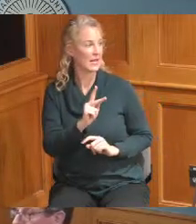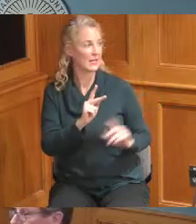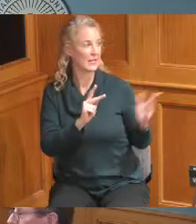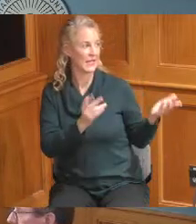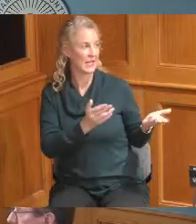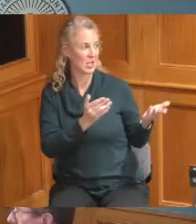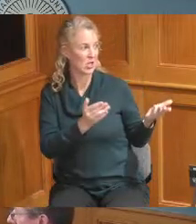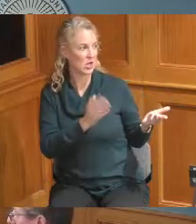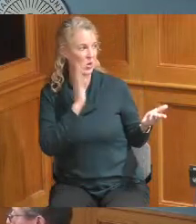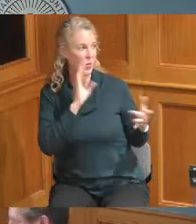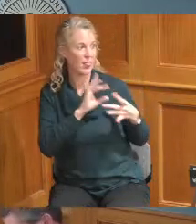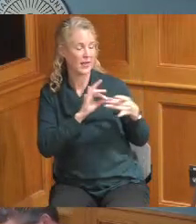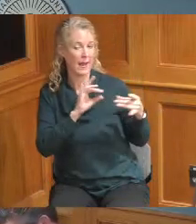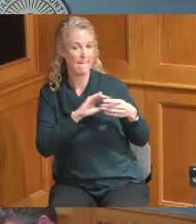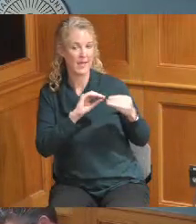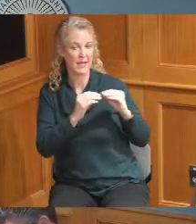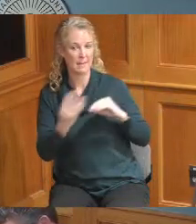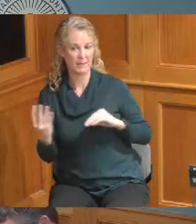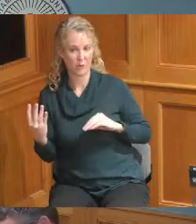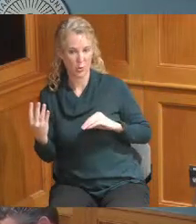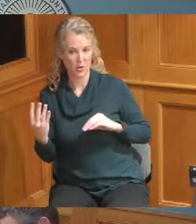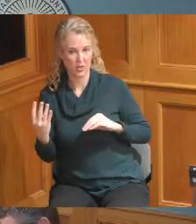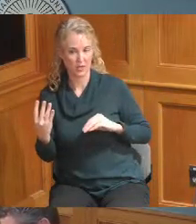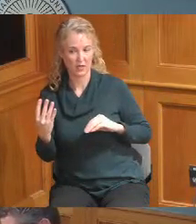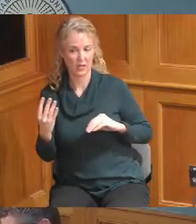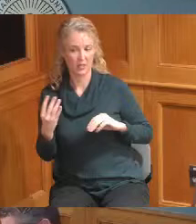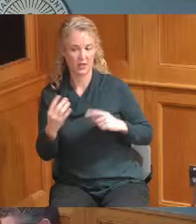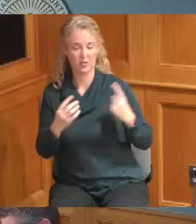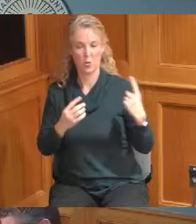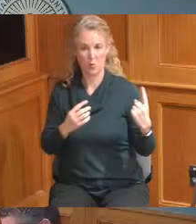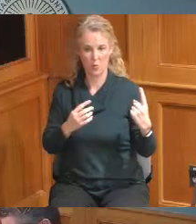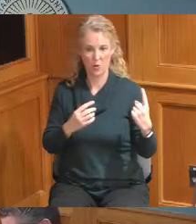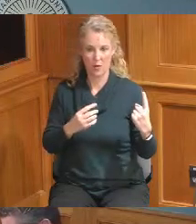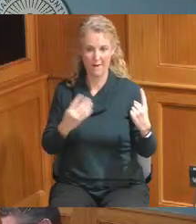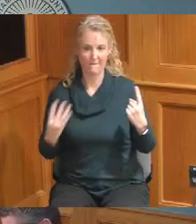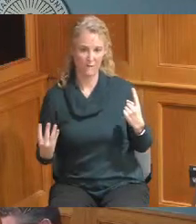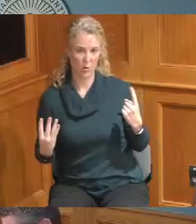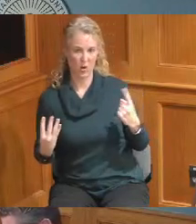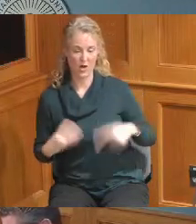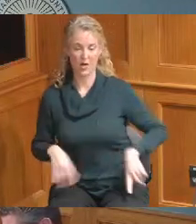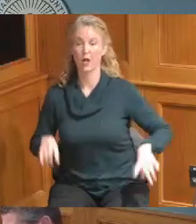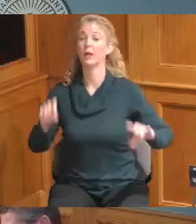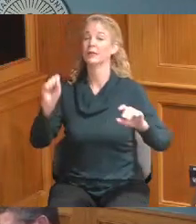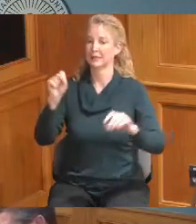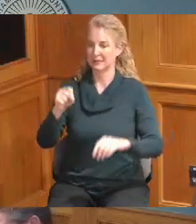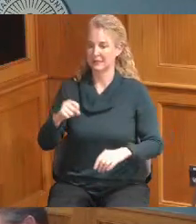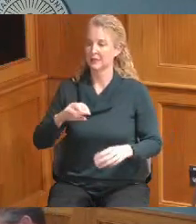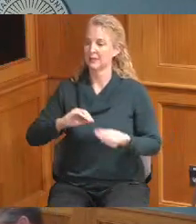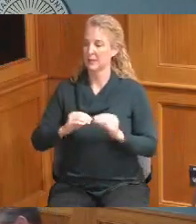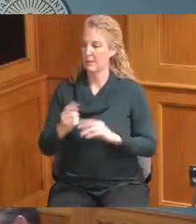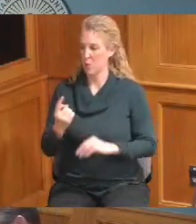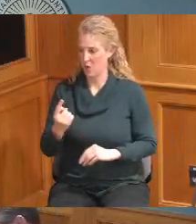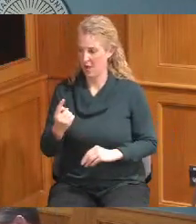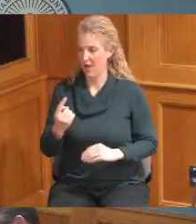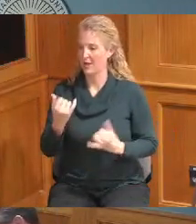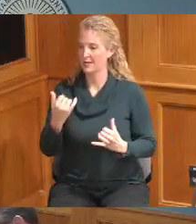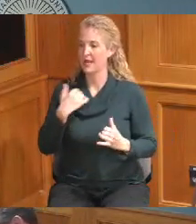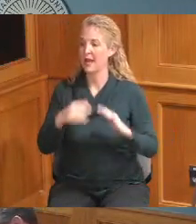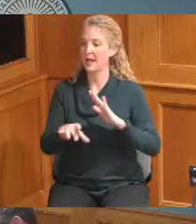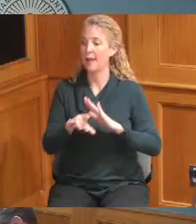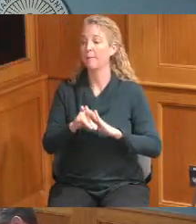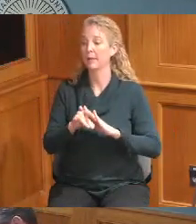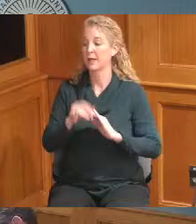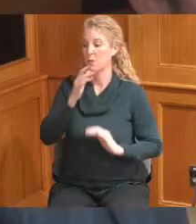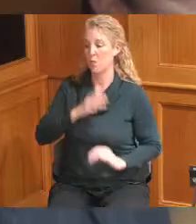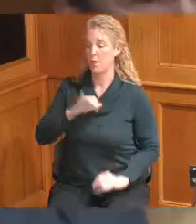in the room and is going to comment to item number 4. So, Commissioner Reese, item number 1. Yes, item number 1 is a